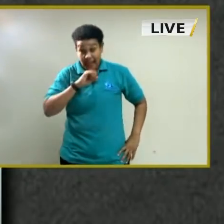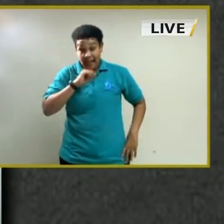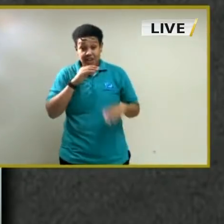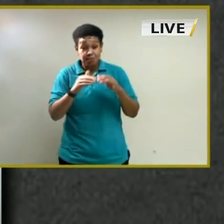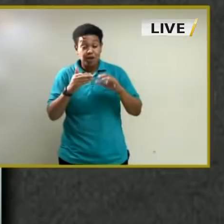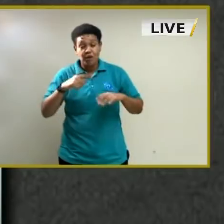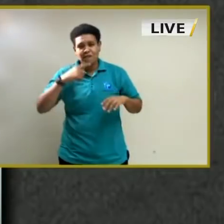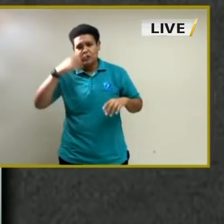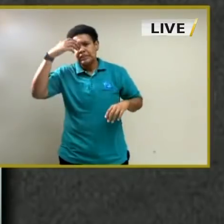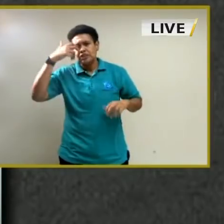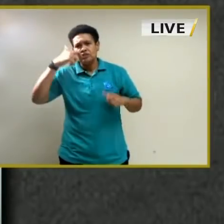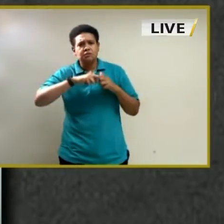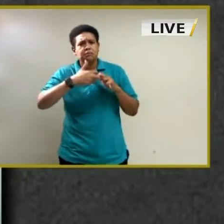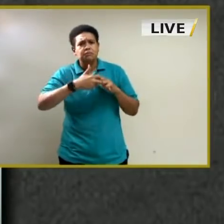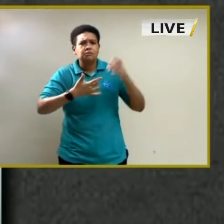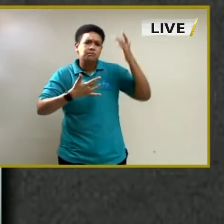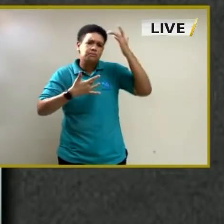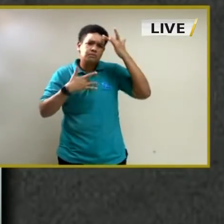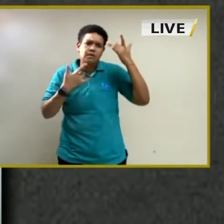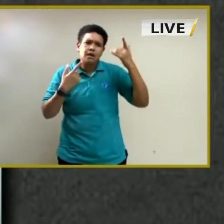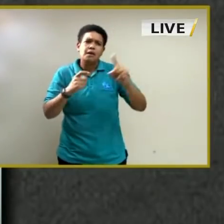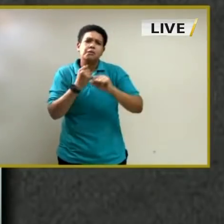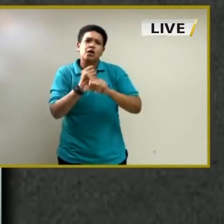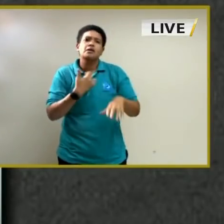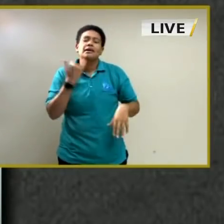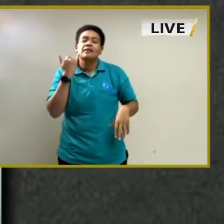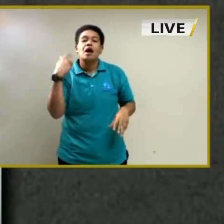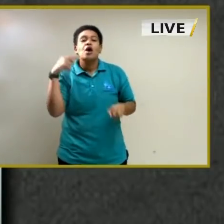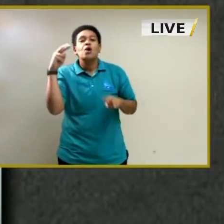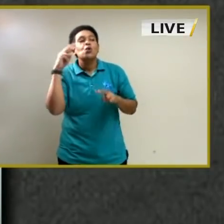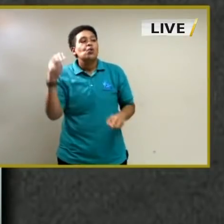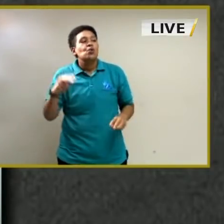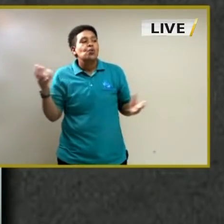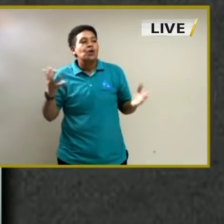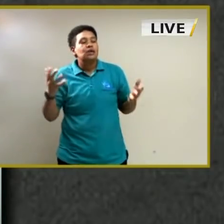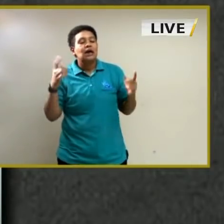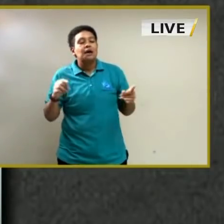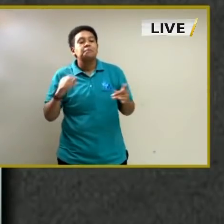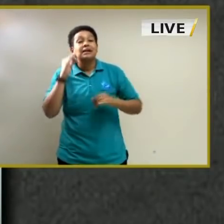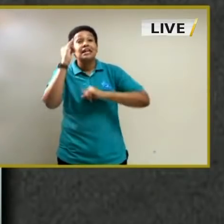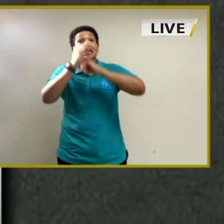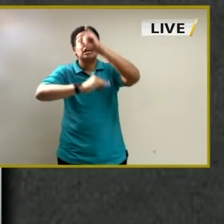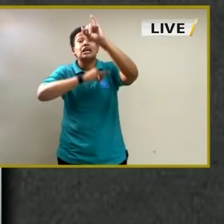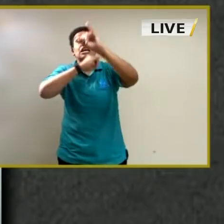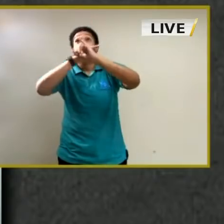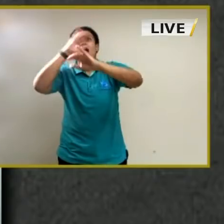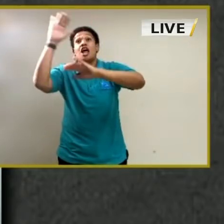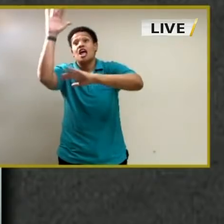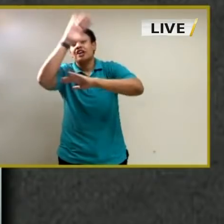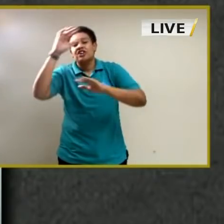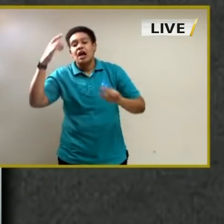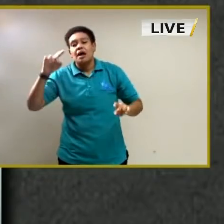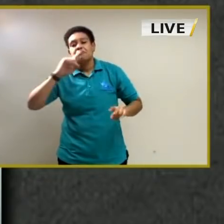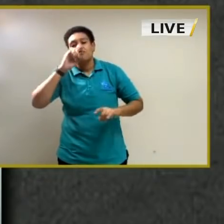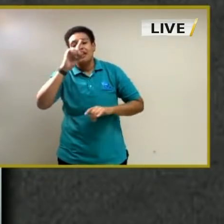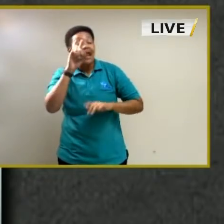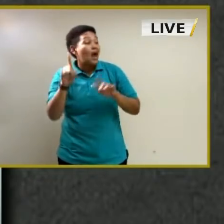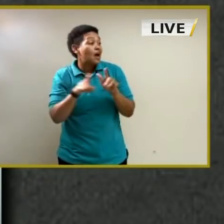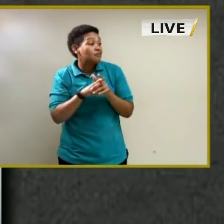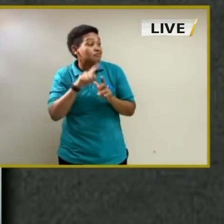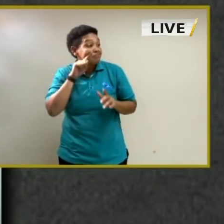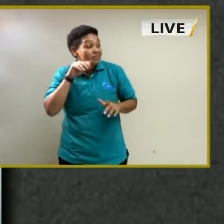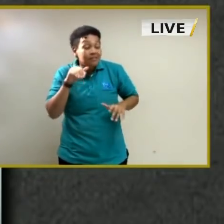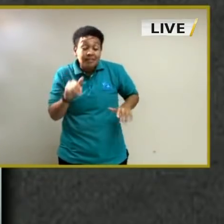ISAVIs, but if I look at what is happening internationally, it does appear as